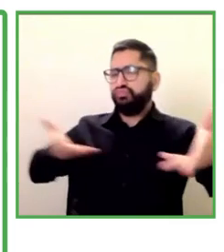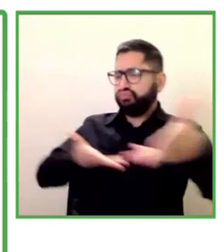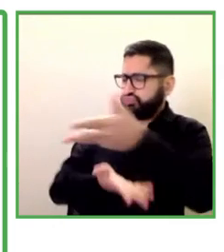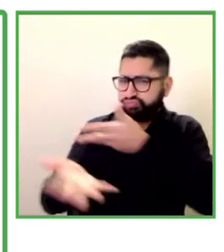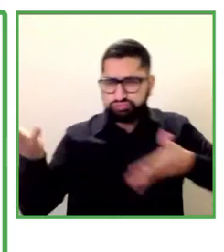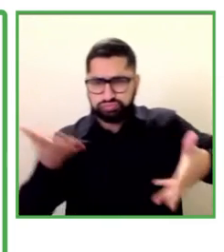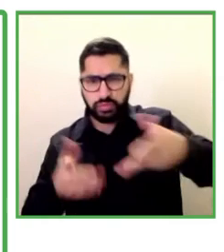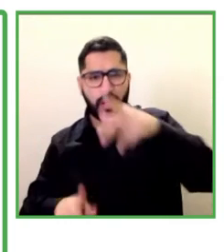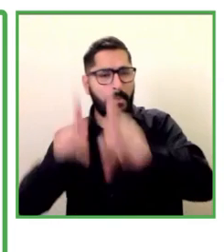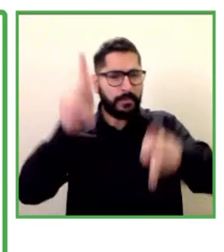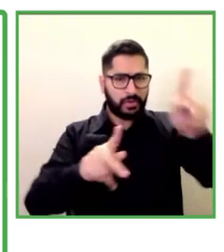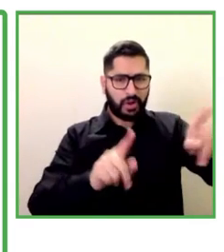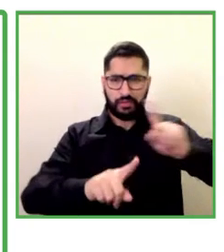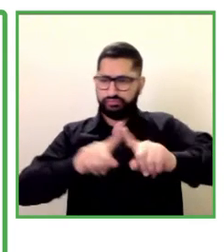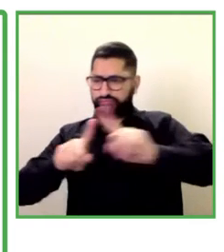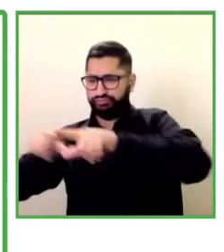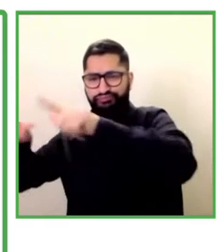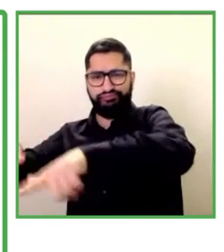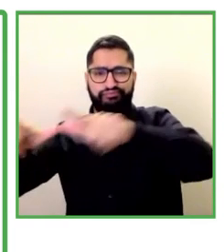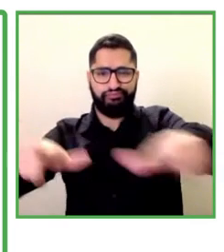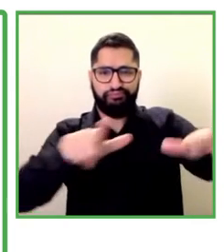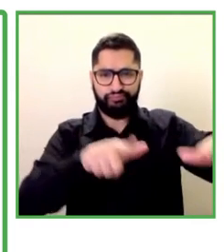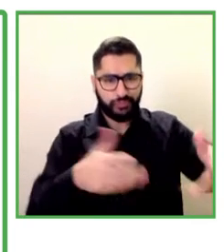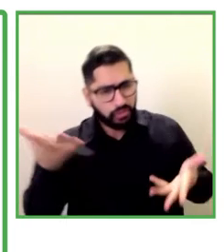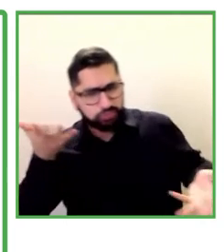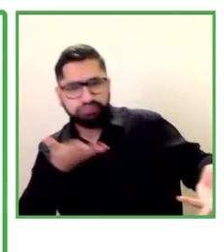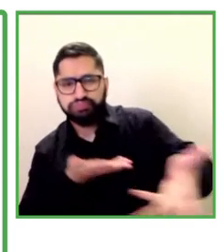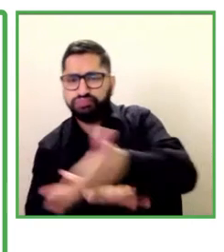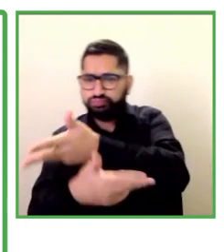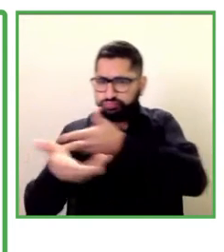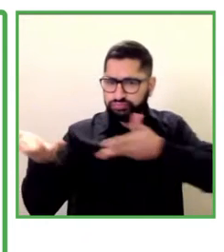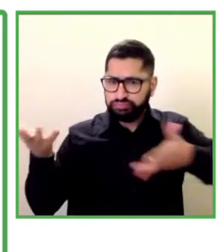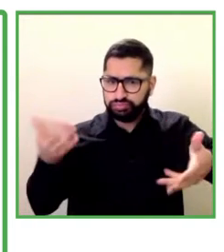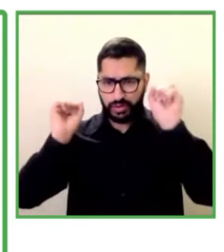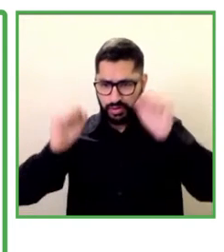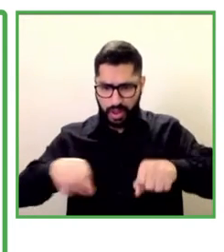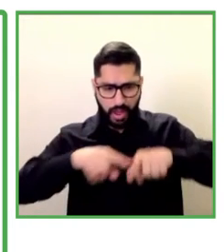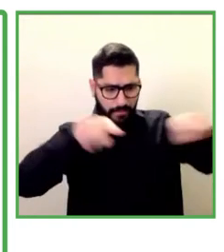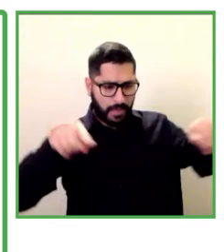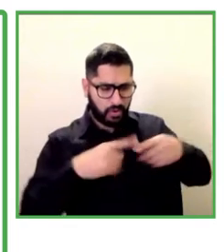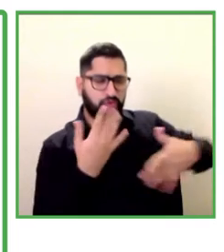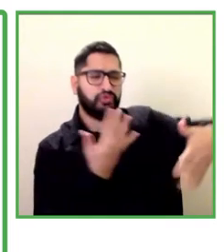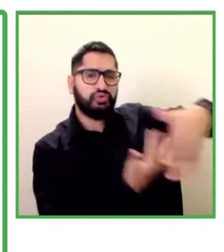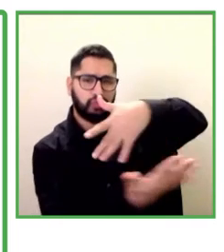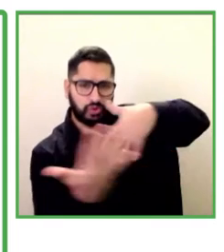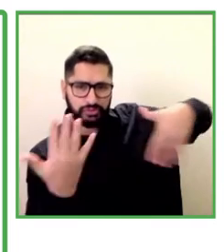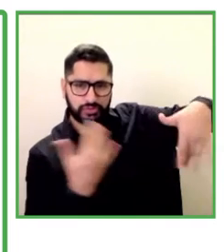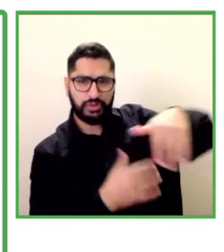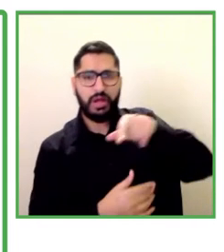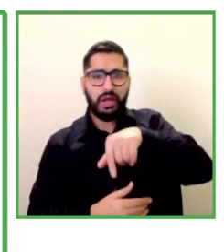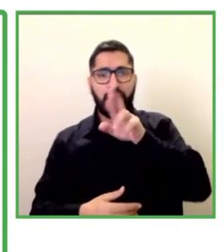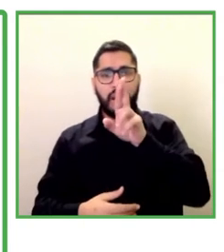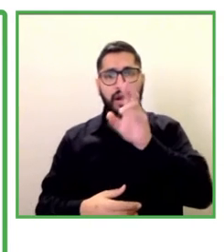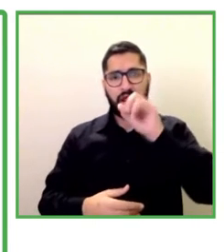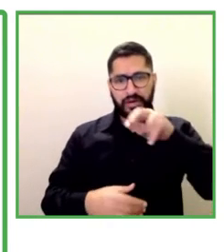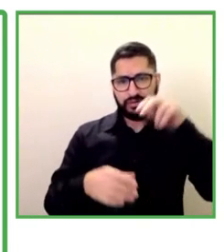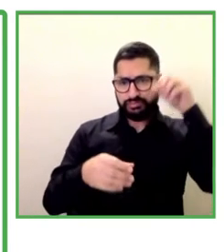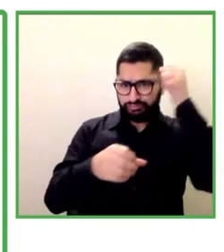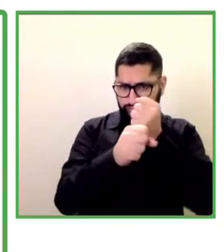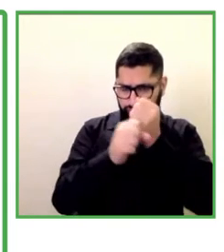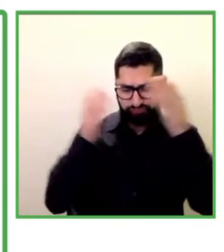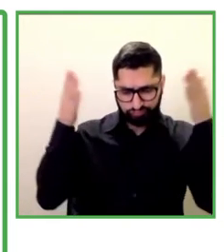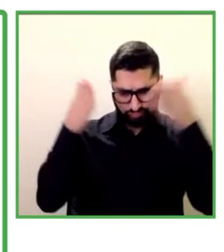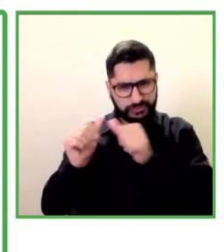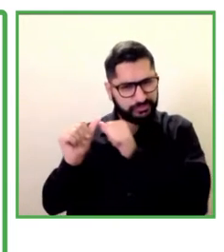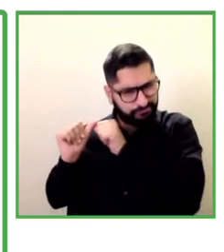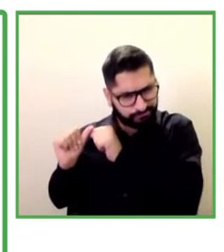other people, other sectors and companies within RAIN work constantly to build this